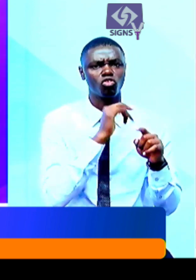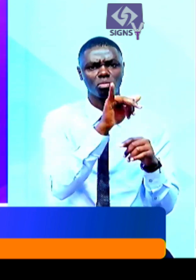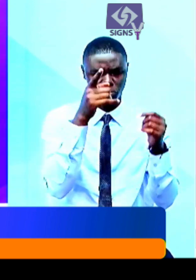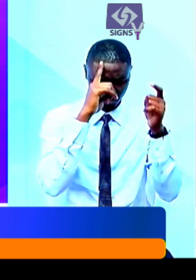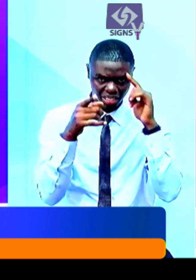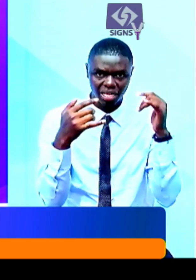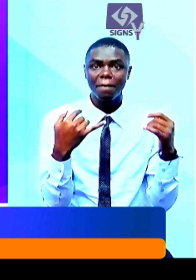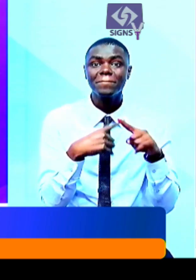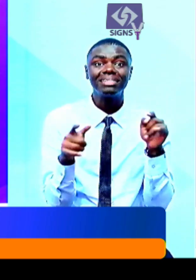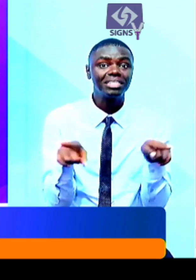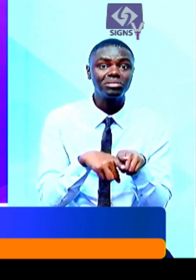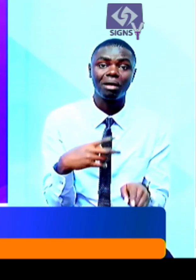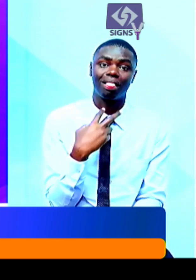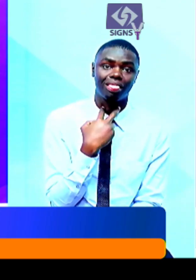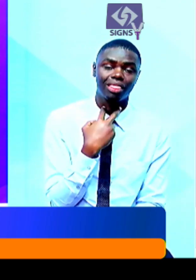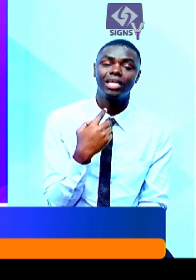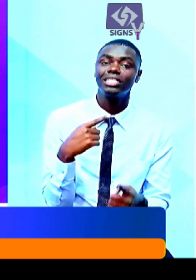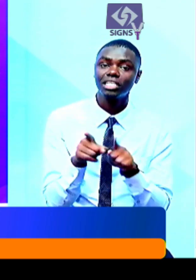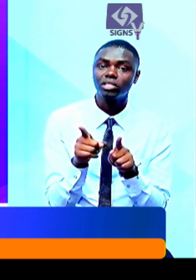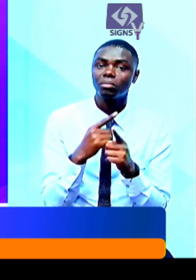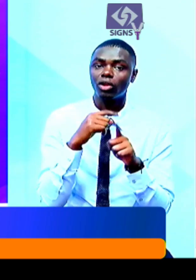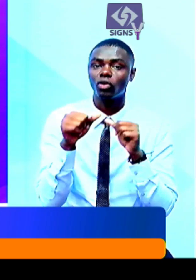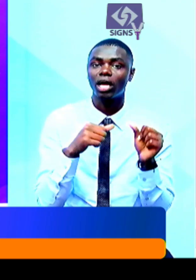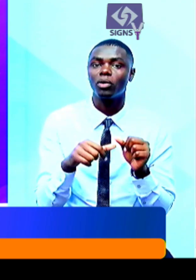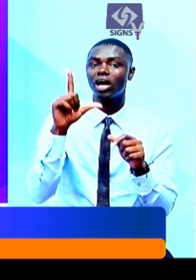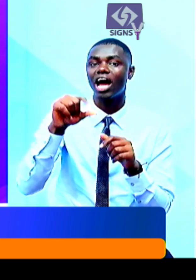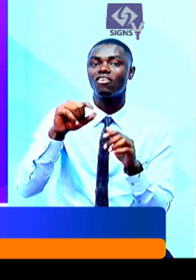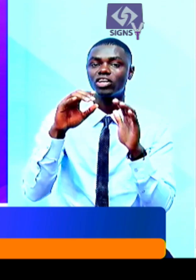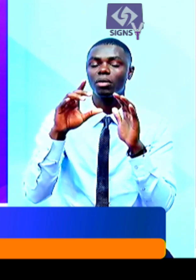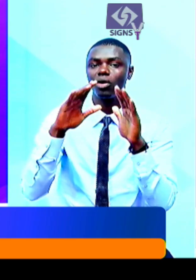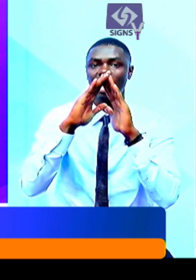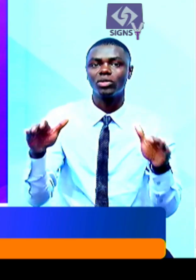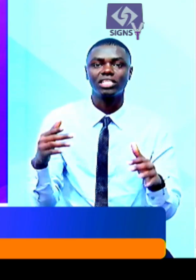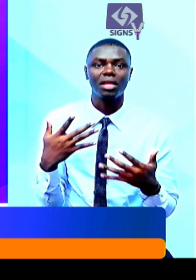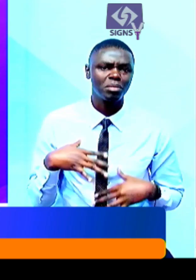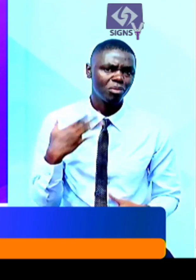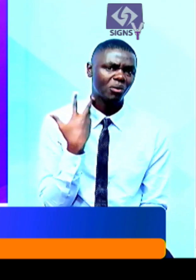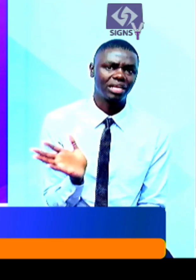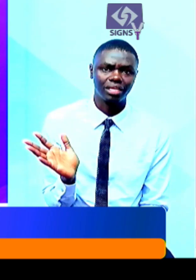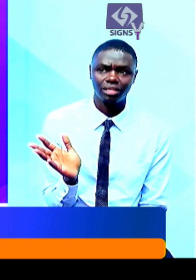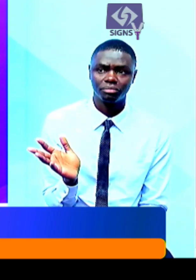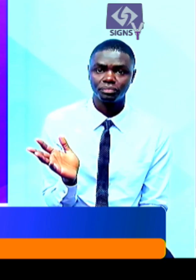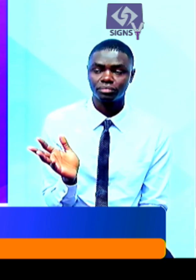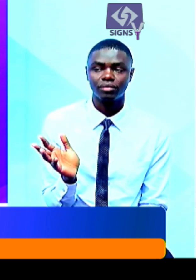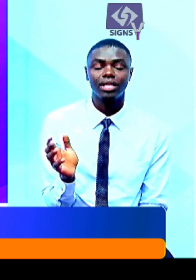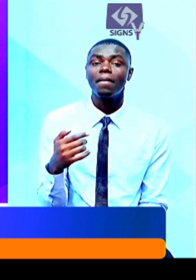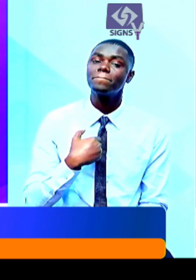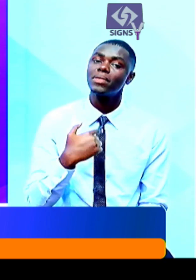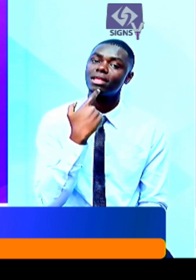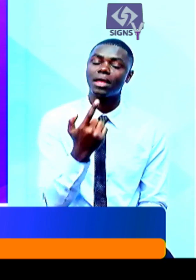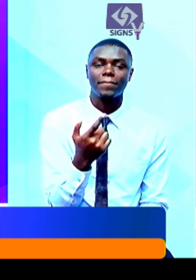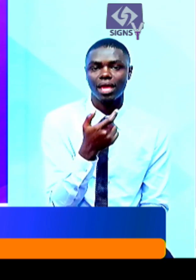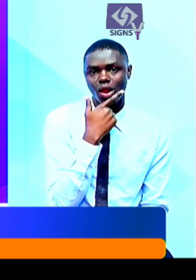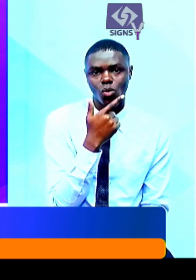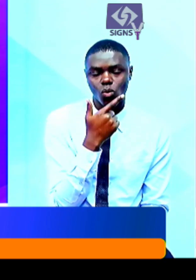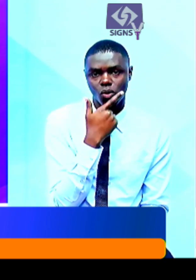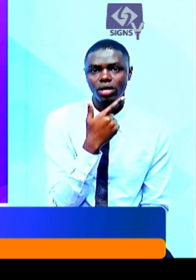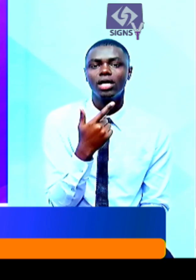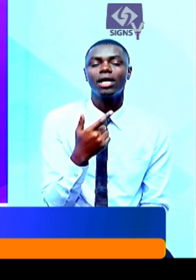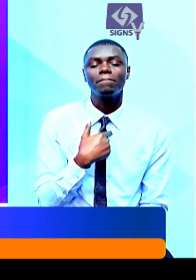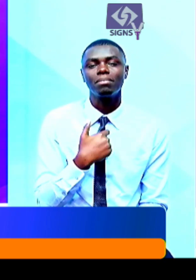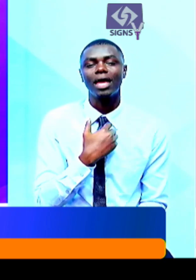stuck with them. He's still talking about affordable housing. Nobody wants it. And I can tell the Luo Nation why I'm so disappointed with Raila Odinga is